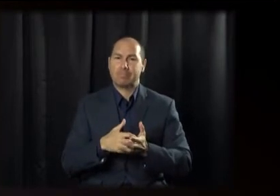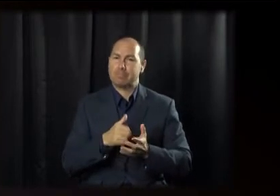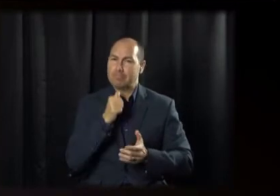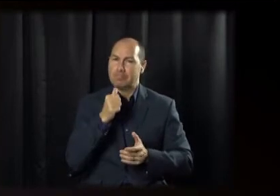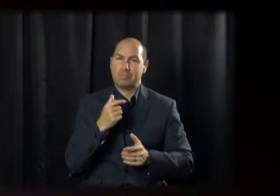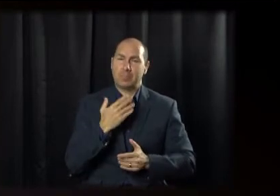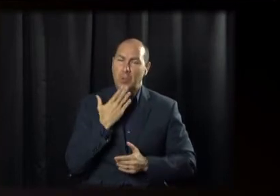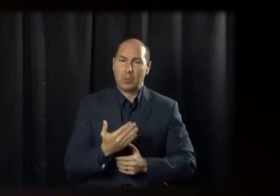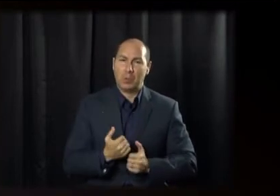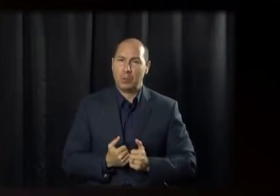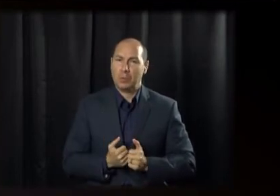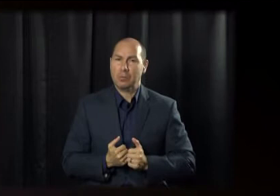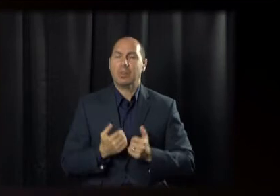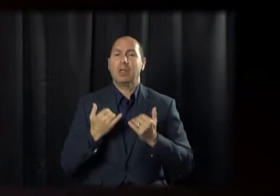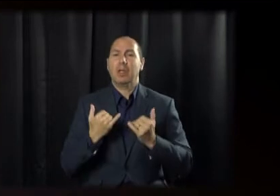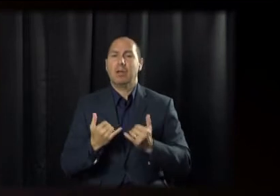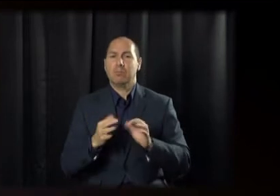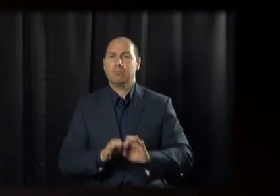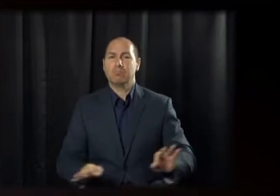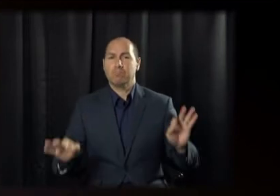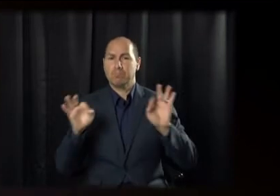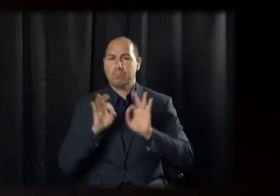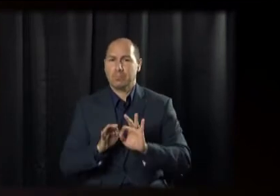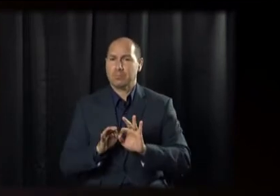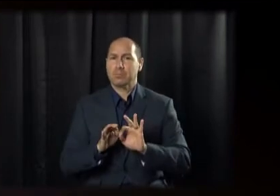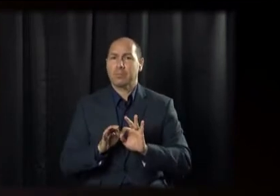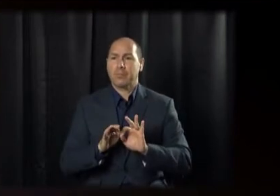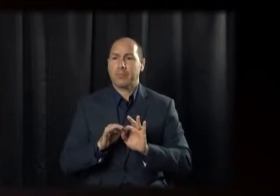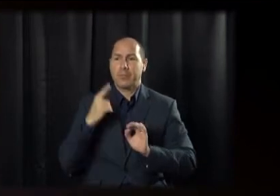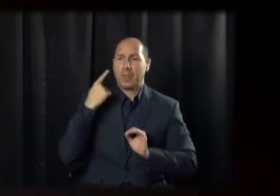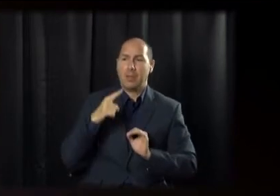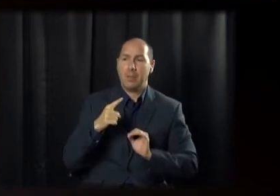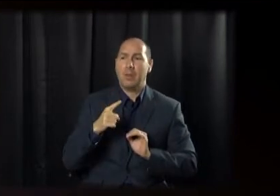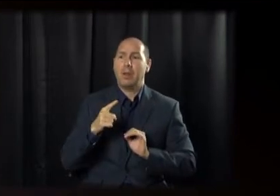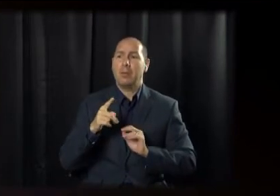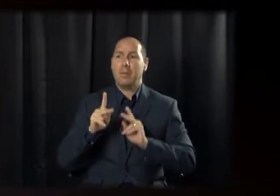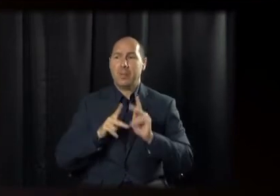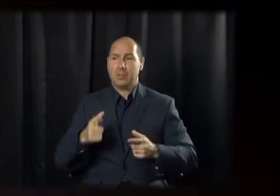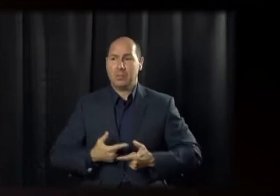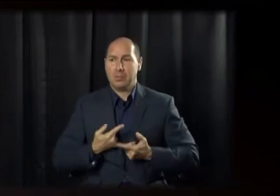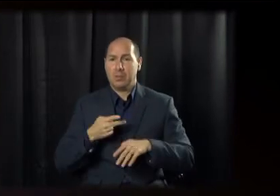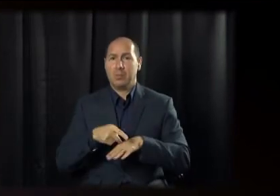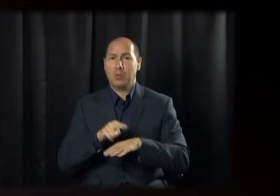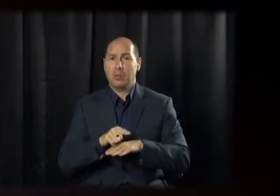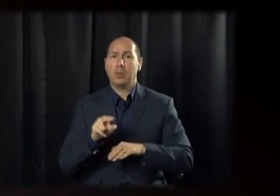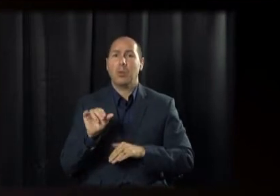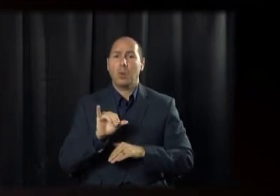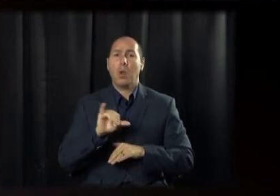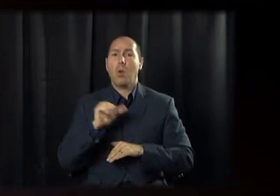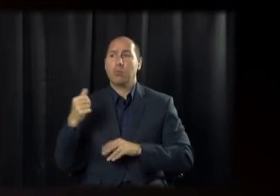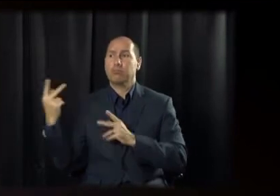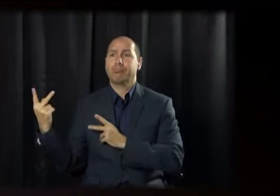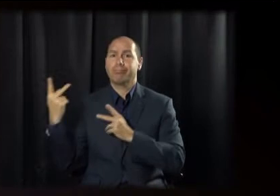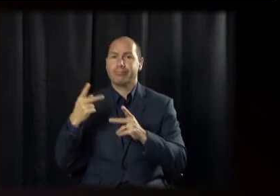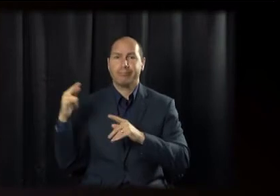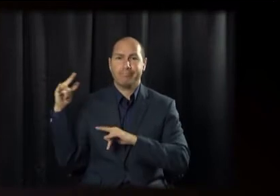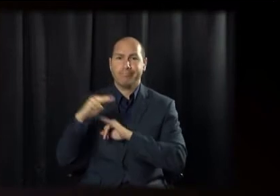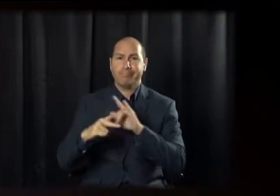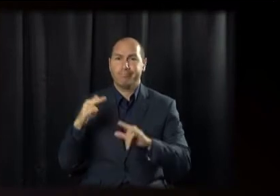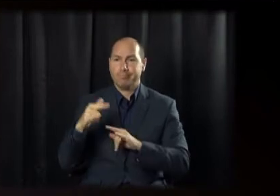its transit assets fail to provide residents and tourists with a reliable means of travel. The